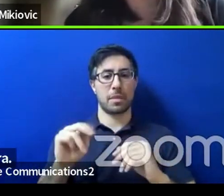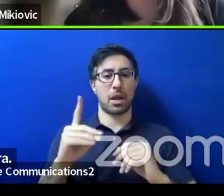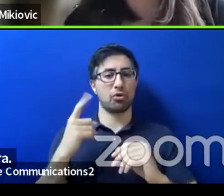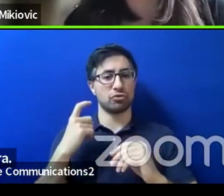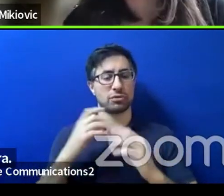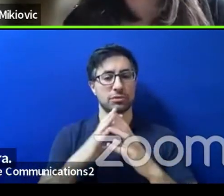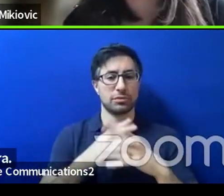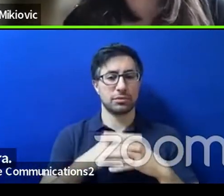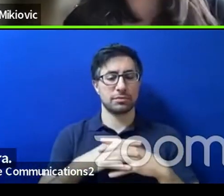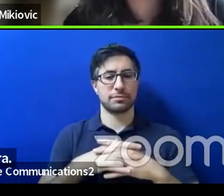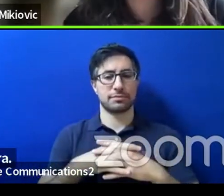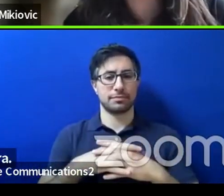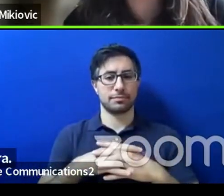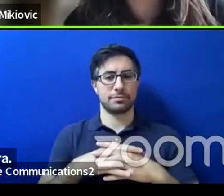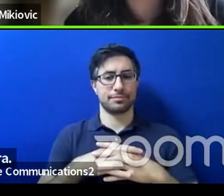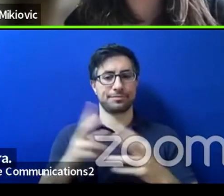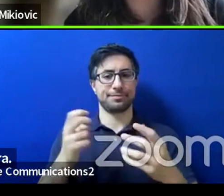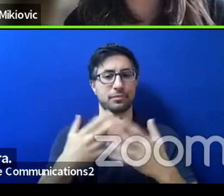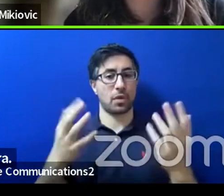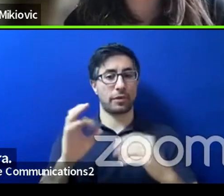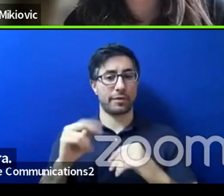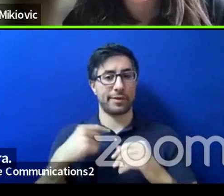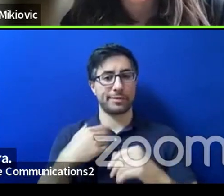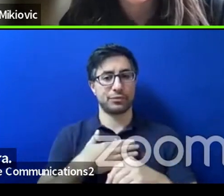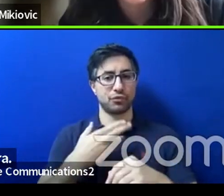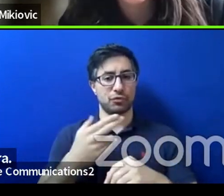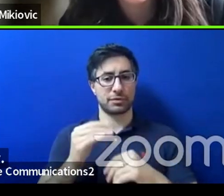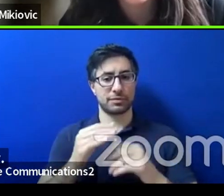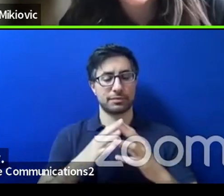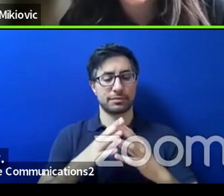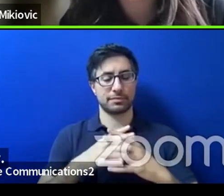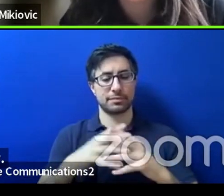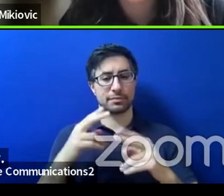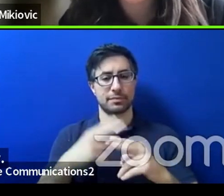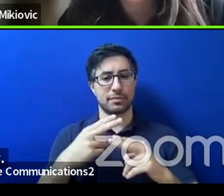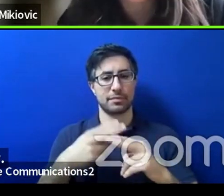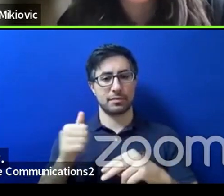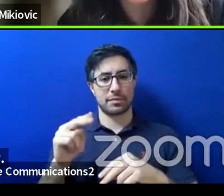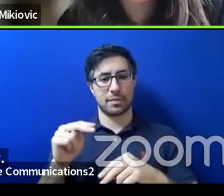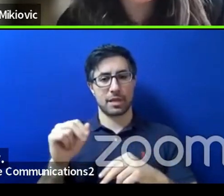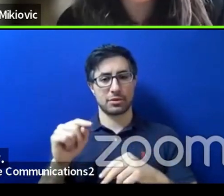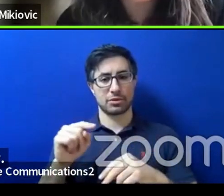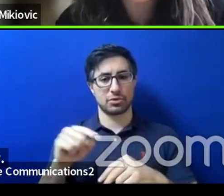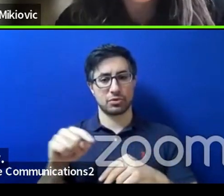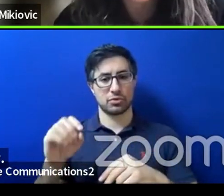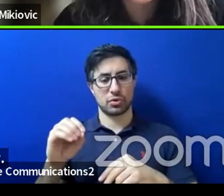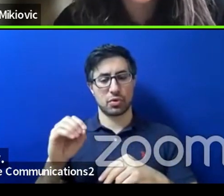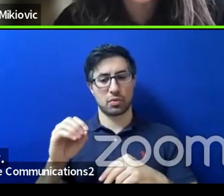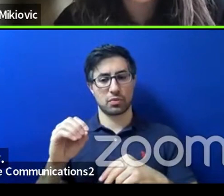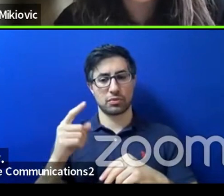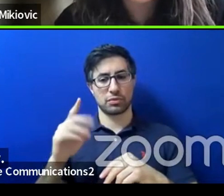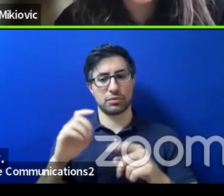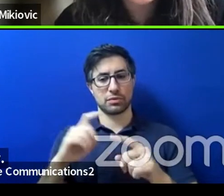recently. He's a lot of fun and I'm enjoying him. His name's Hanzo, just to be different.